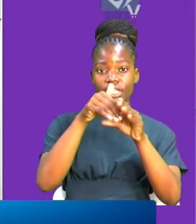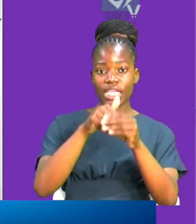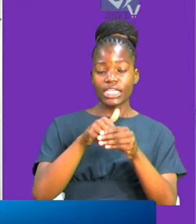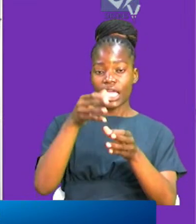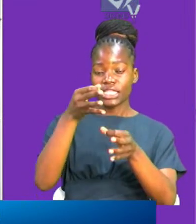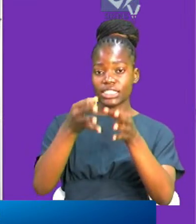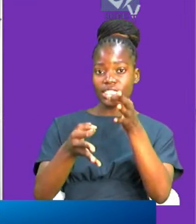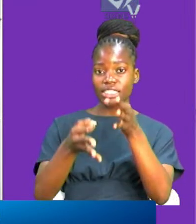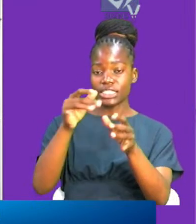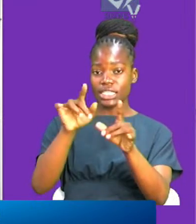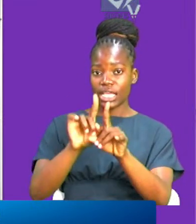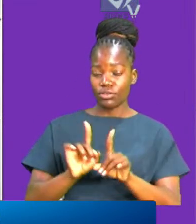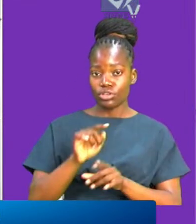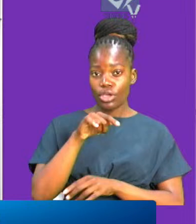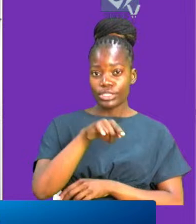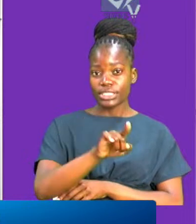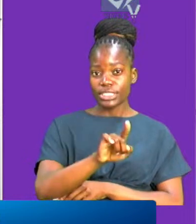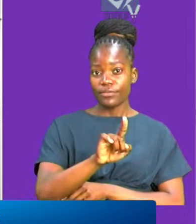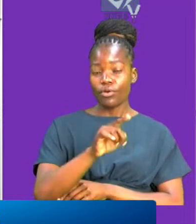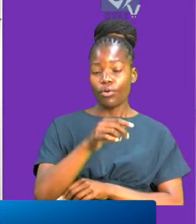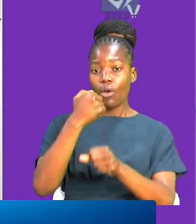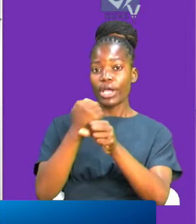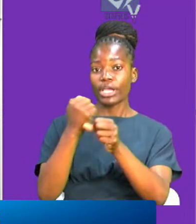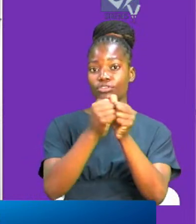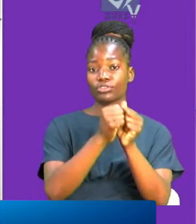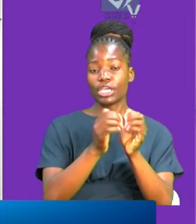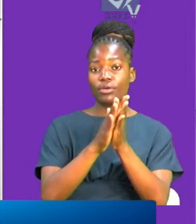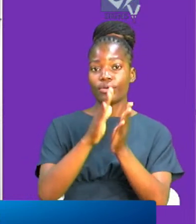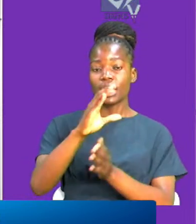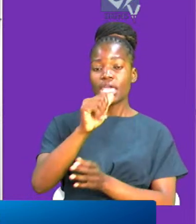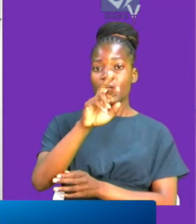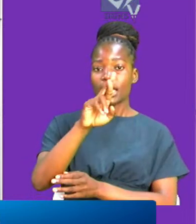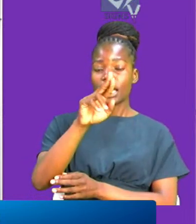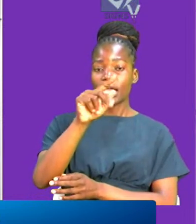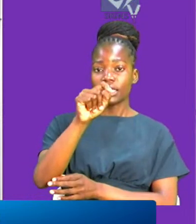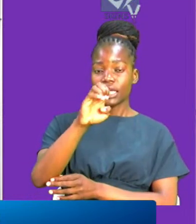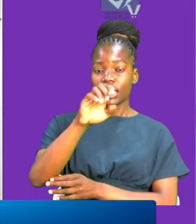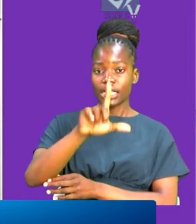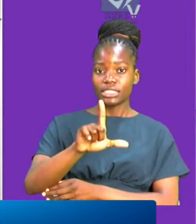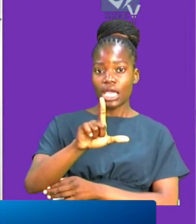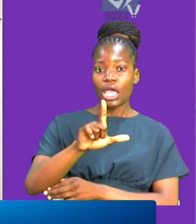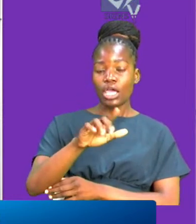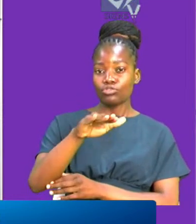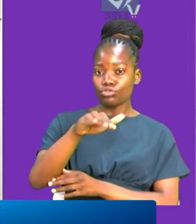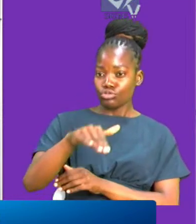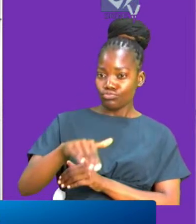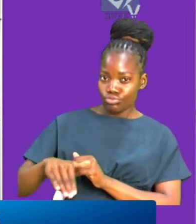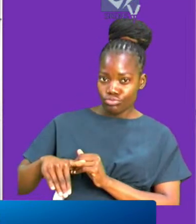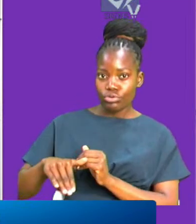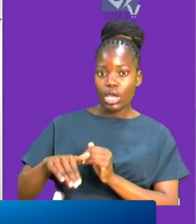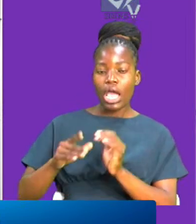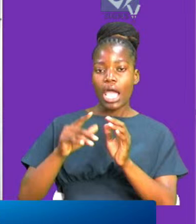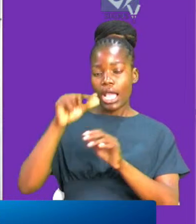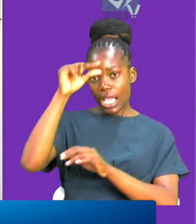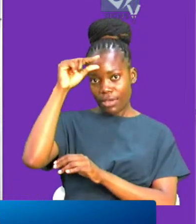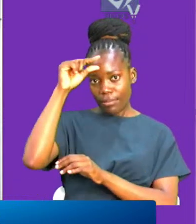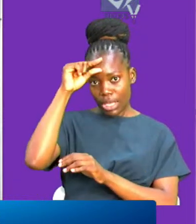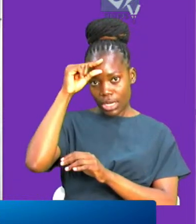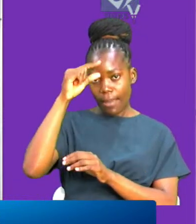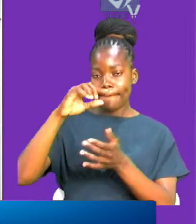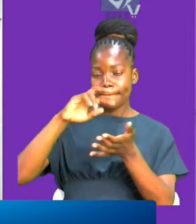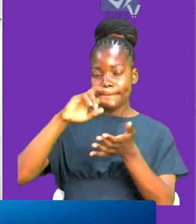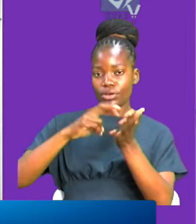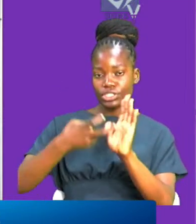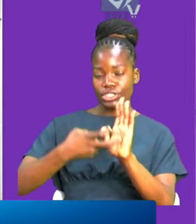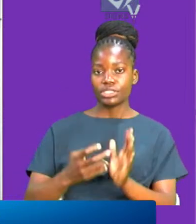of justice and who are colluding with cartels to derail government projects.